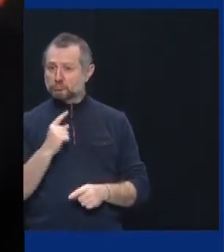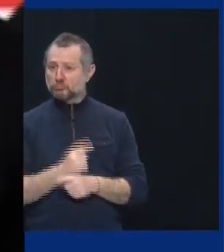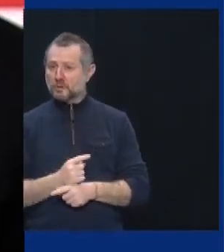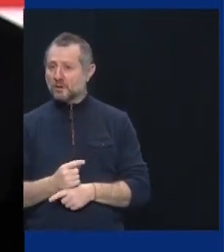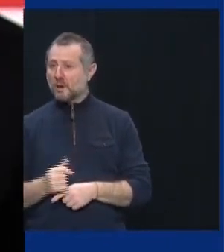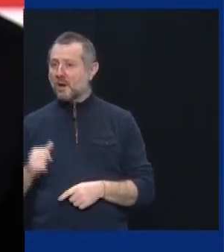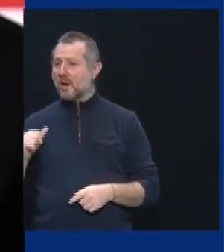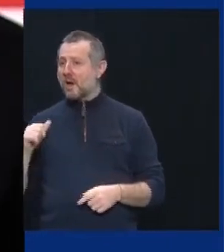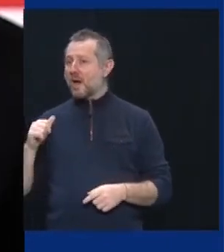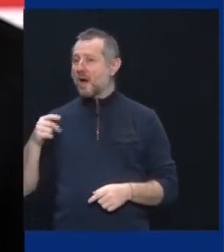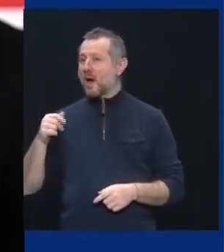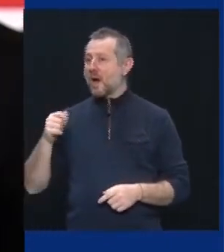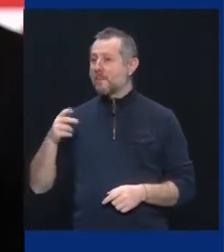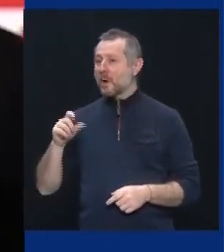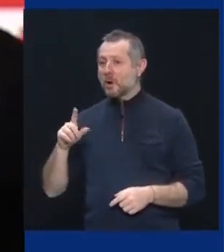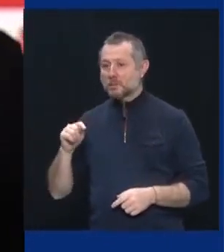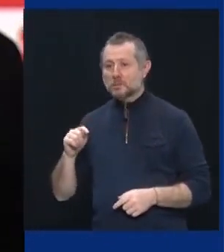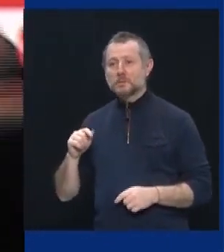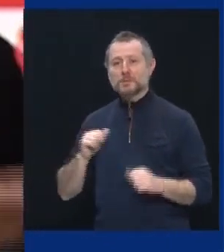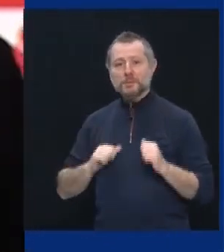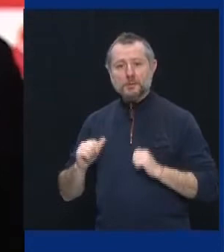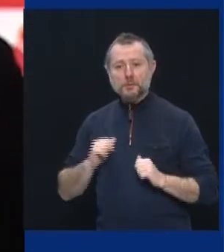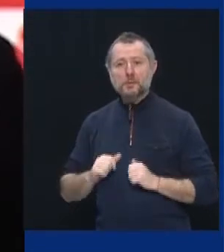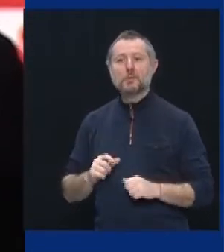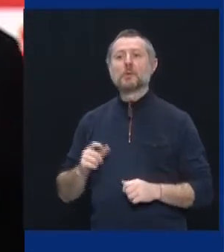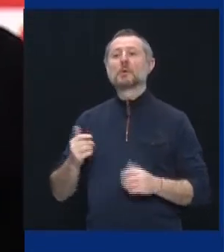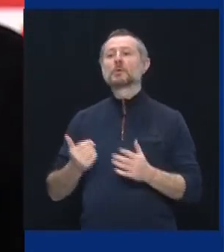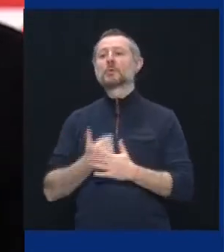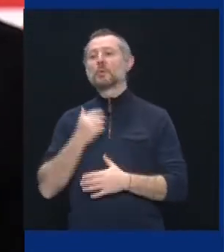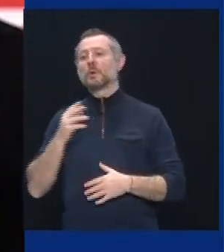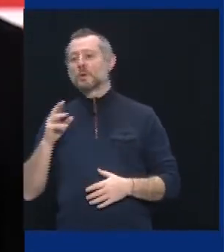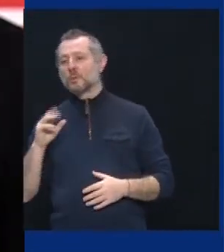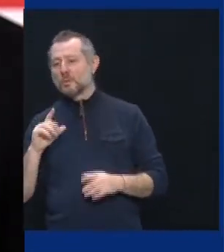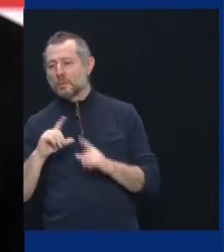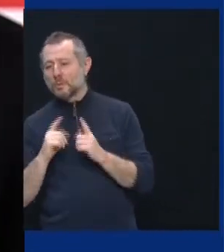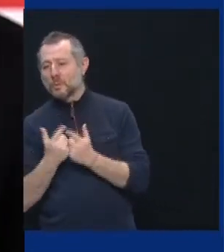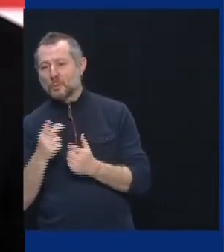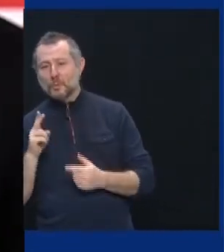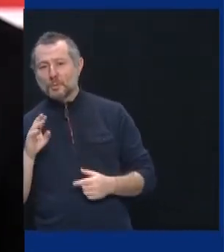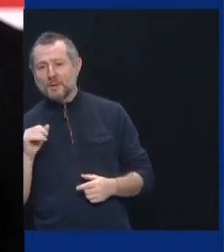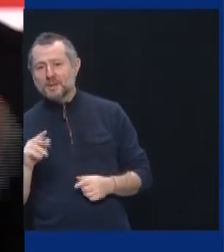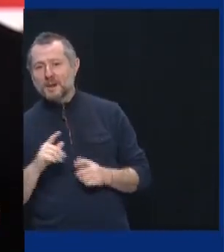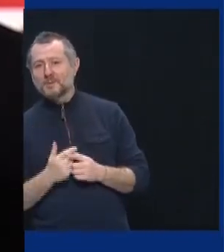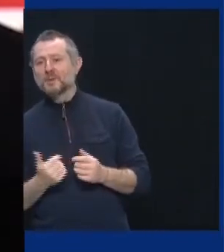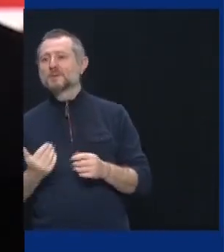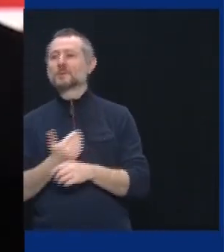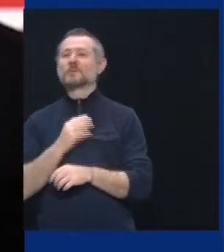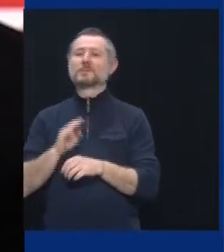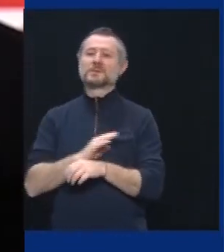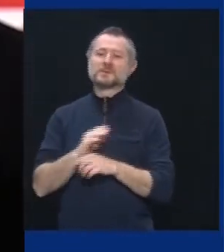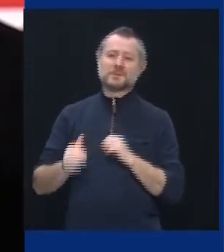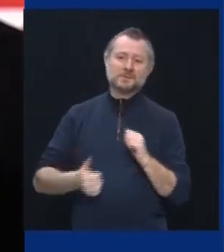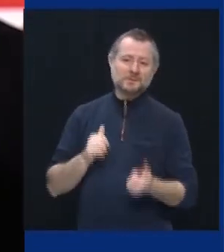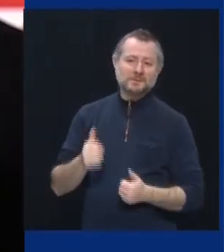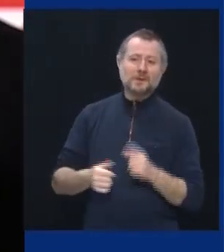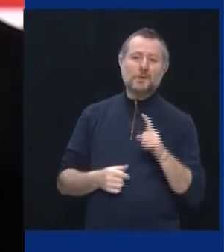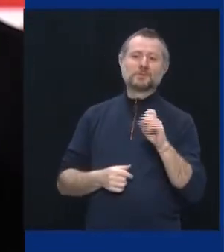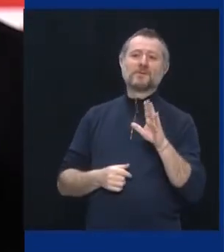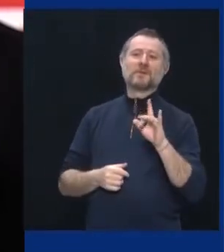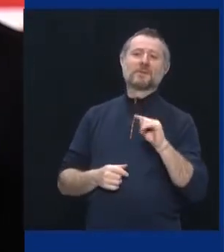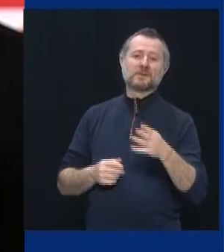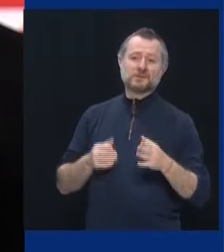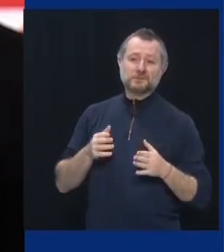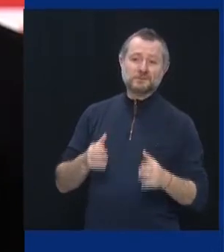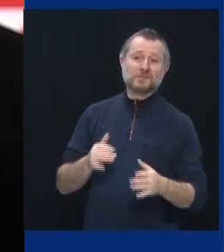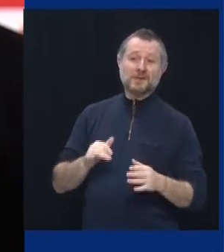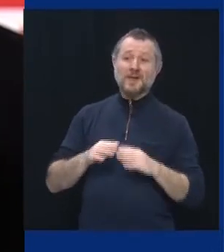Theater. New Urban League, commercial development on 125th Street, prices of housing now